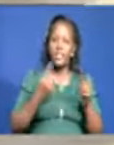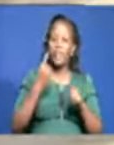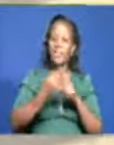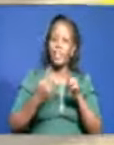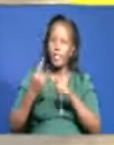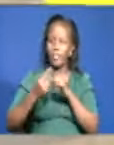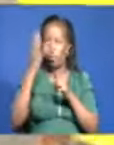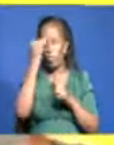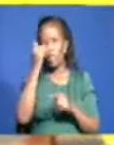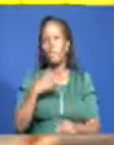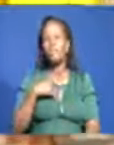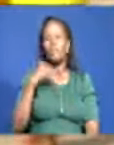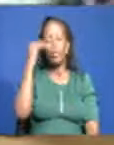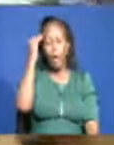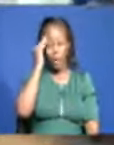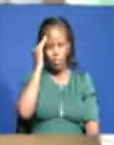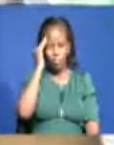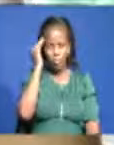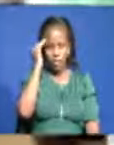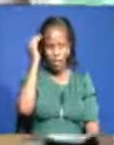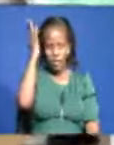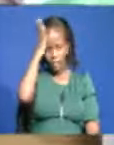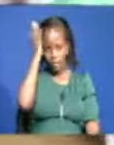kumbukumbu hizi za vizazi vitakavyokuja.